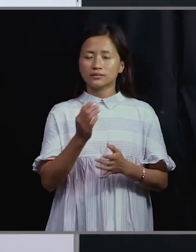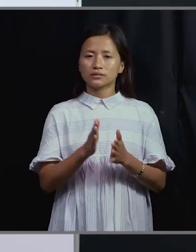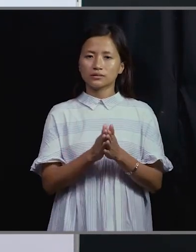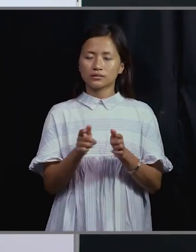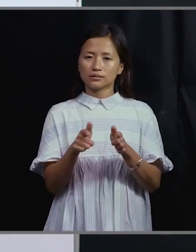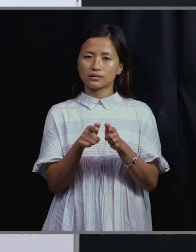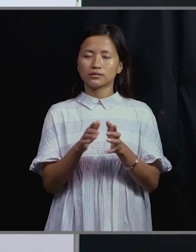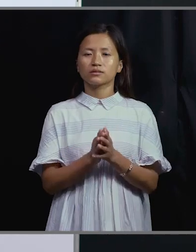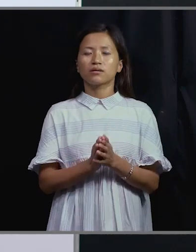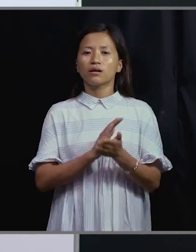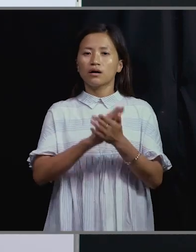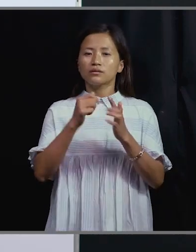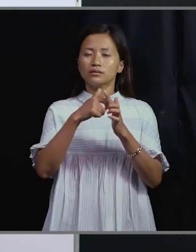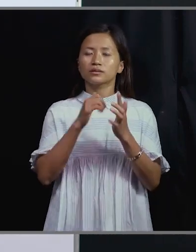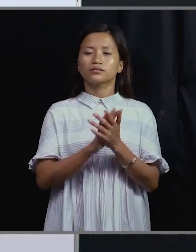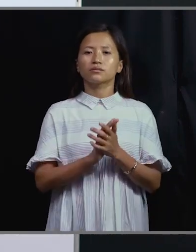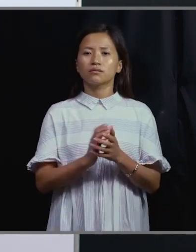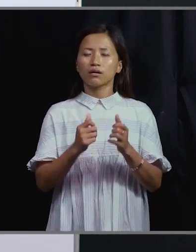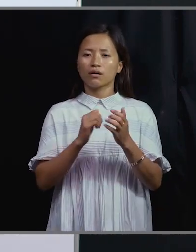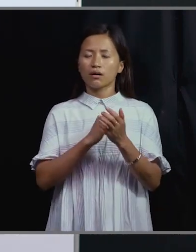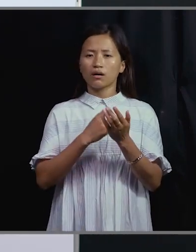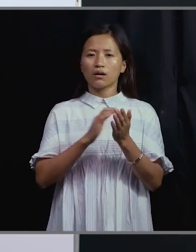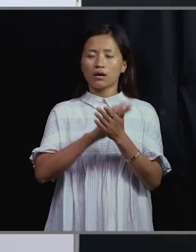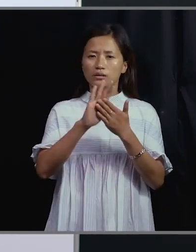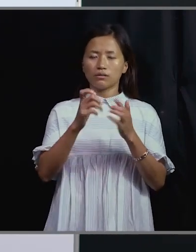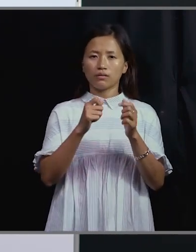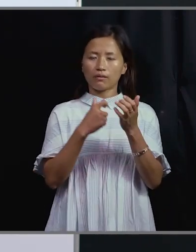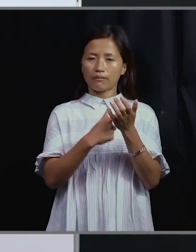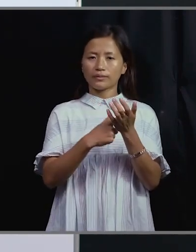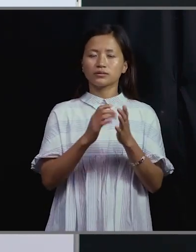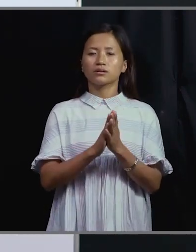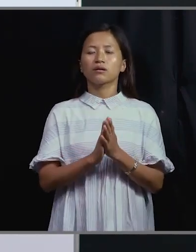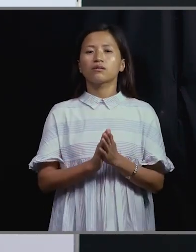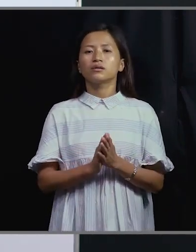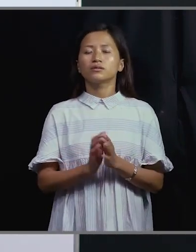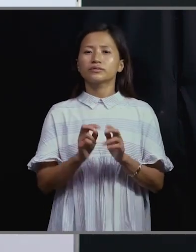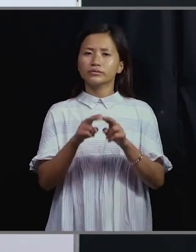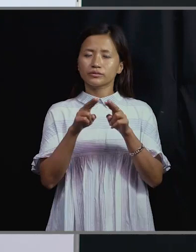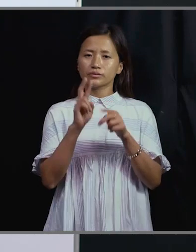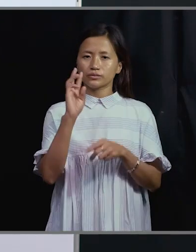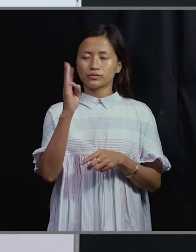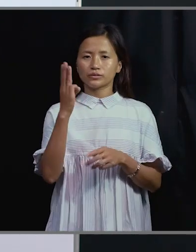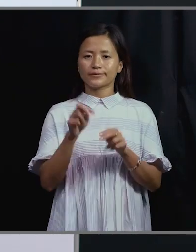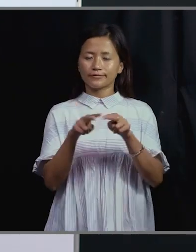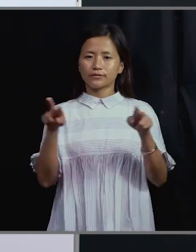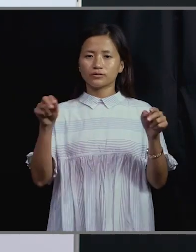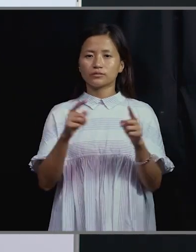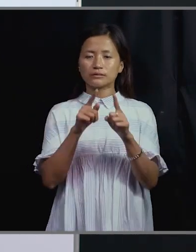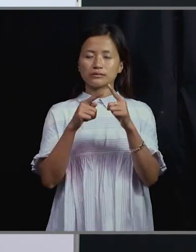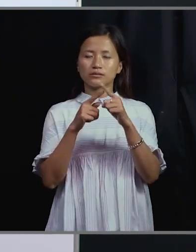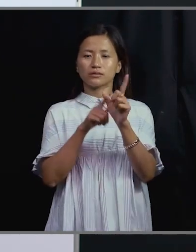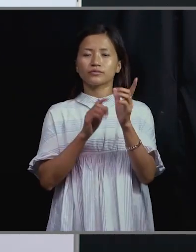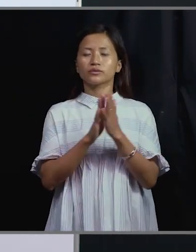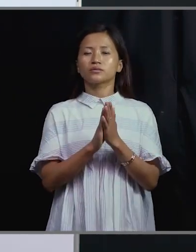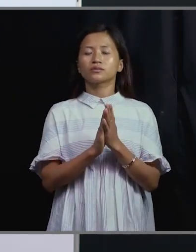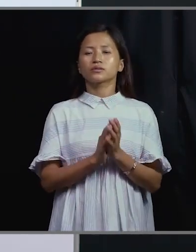the haloalkanes, haloarenes also have three different types of chemical reactions. The first